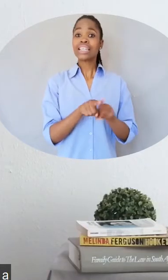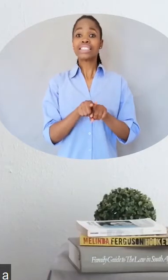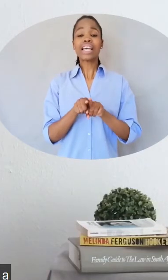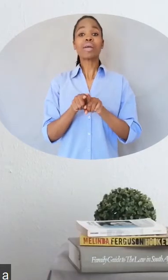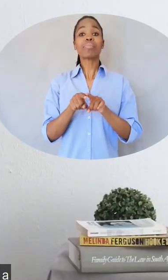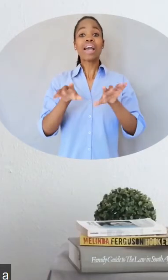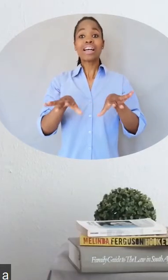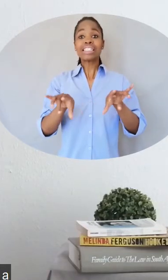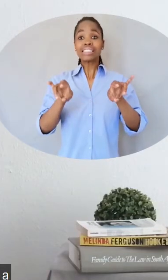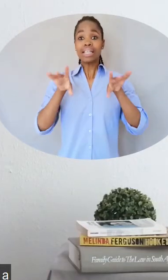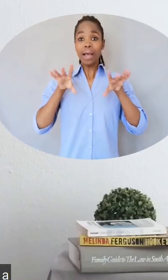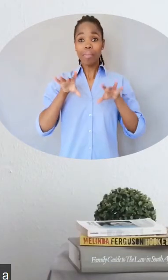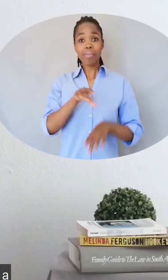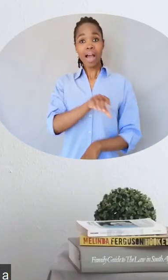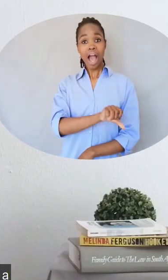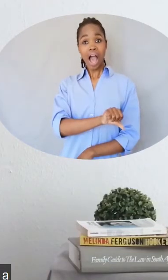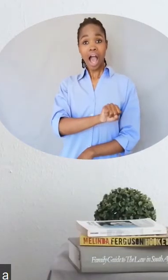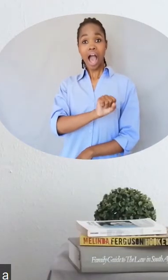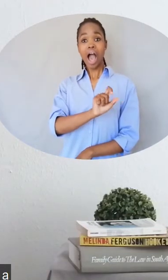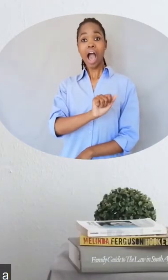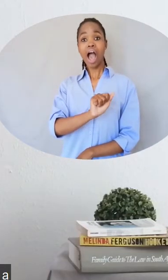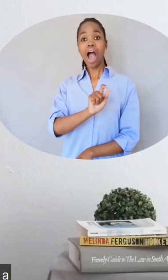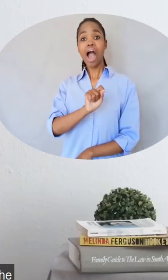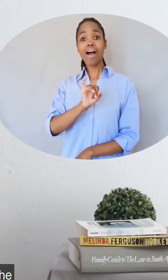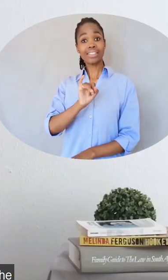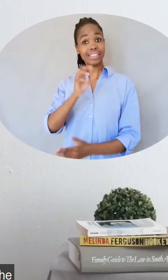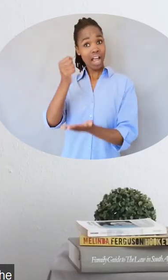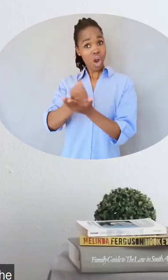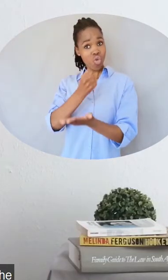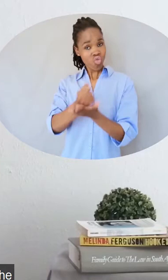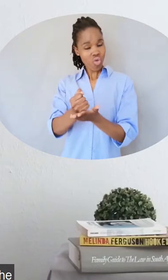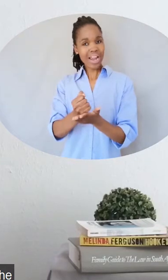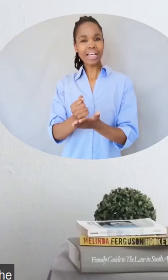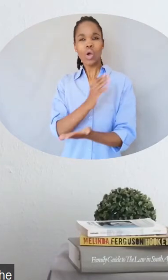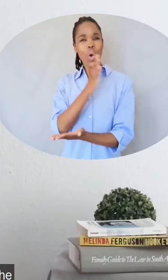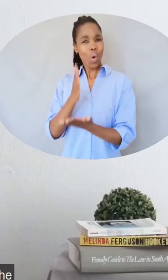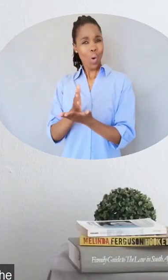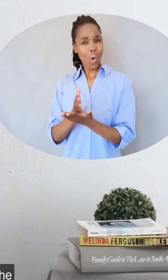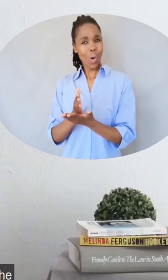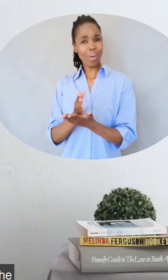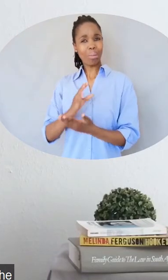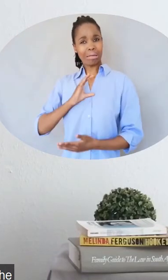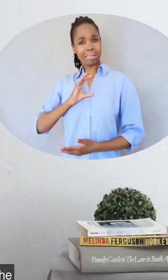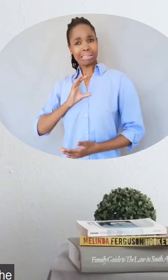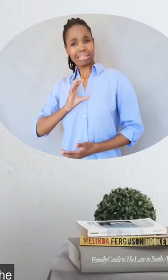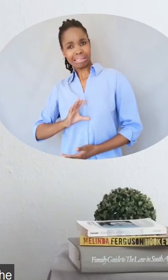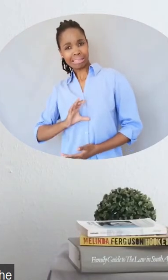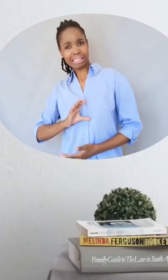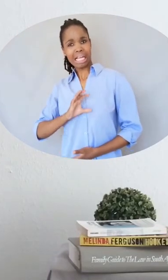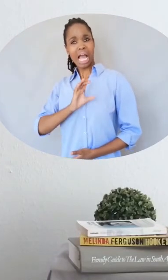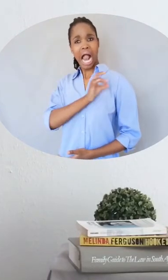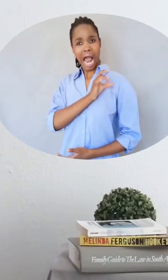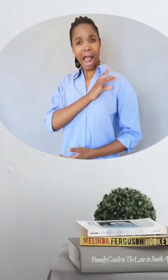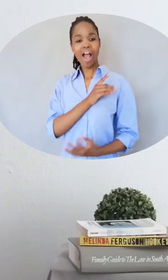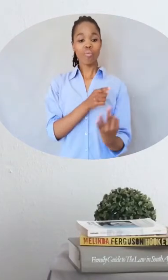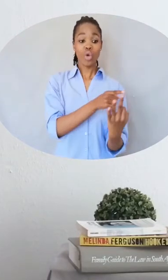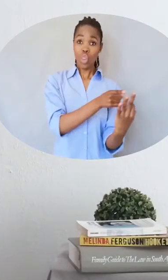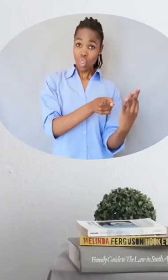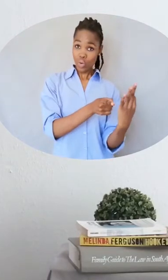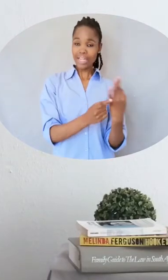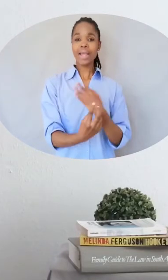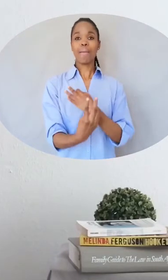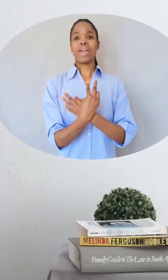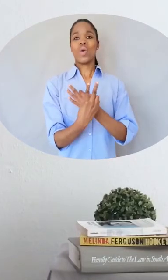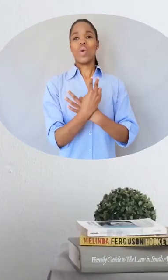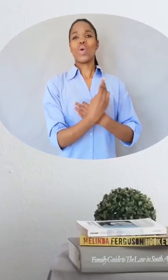become a Satya accredited interpreter it was my mentors who are the ones who guided me and gave me tips on